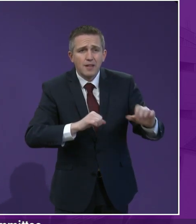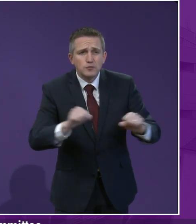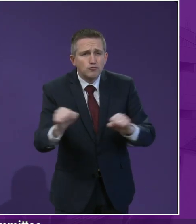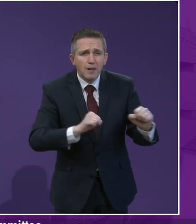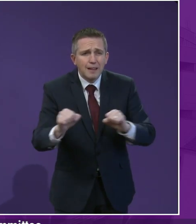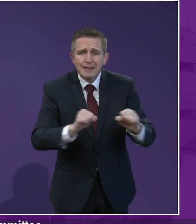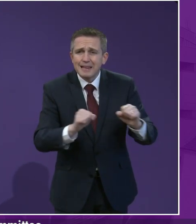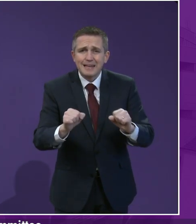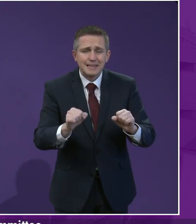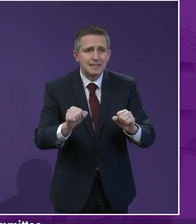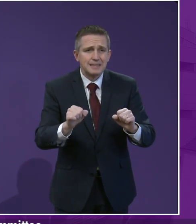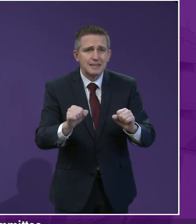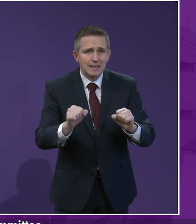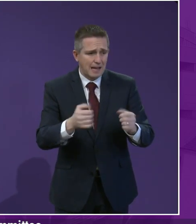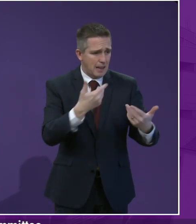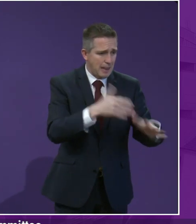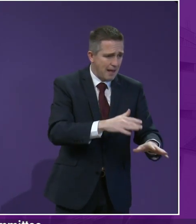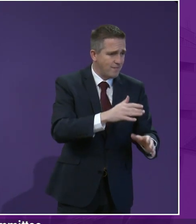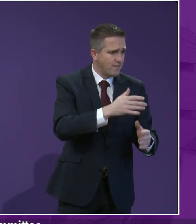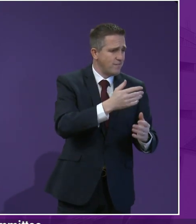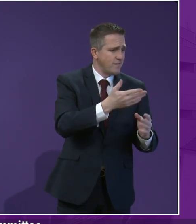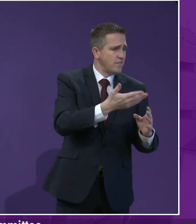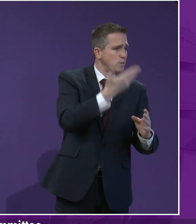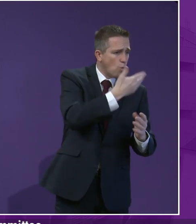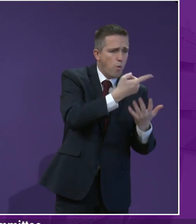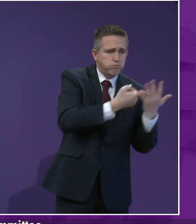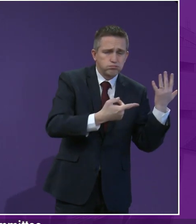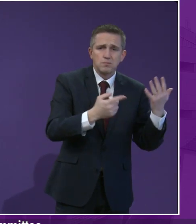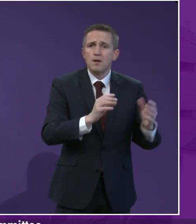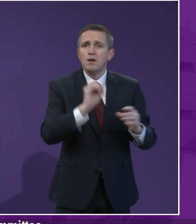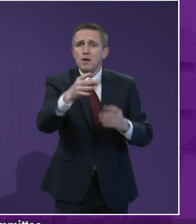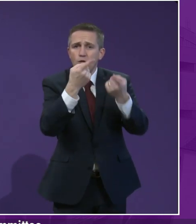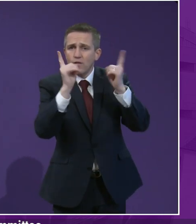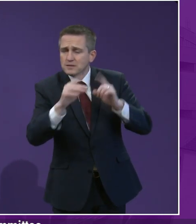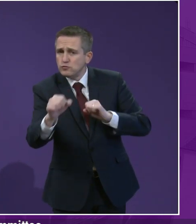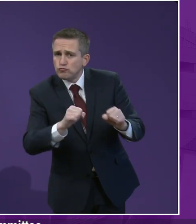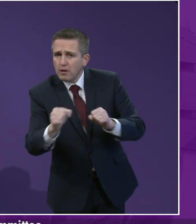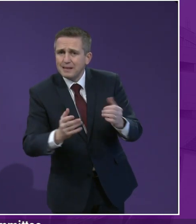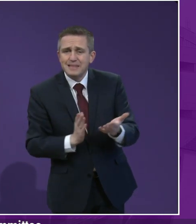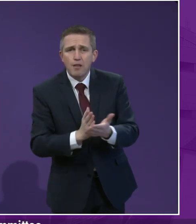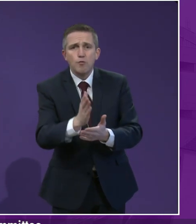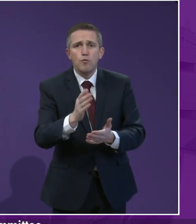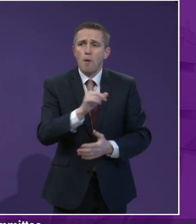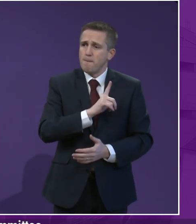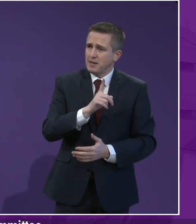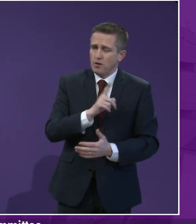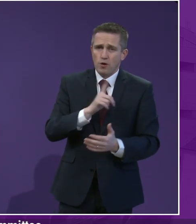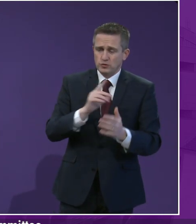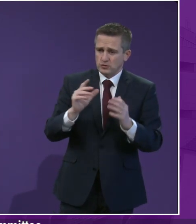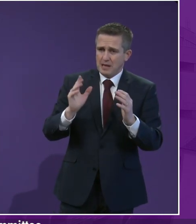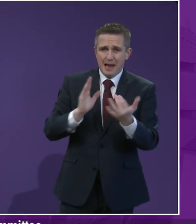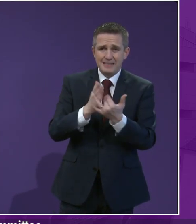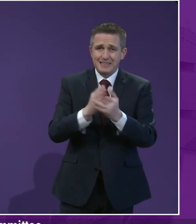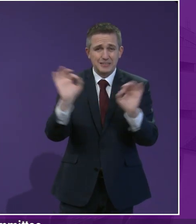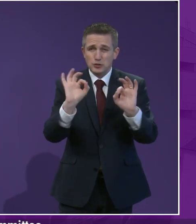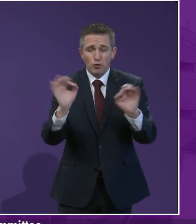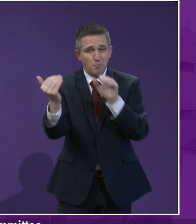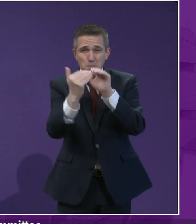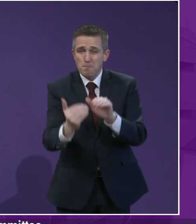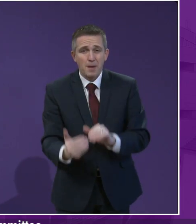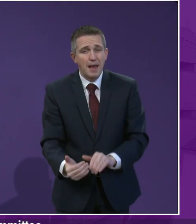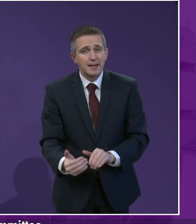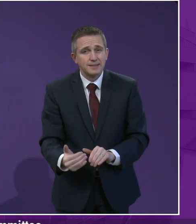semester, in order to get this support in place. And we see a lot of students coming through the SRC at Glasgow University who